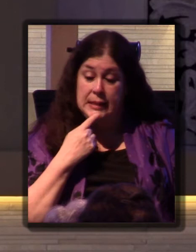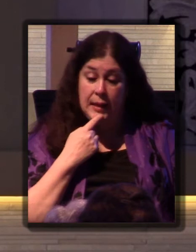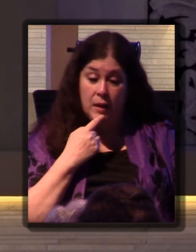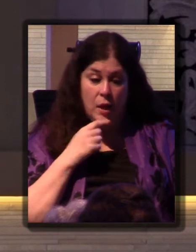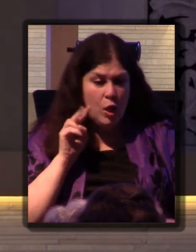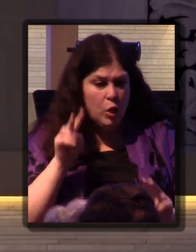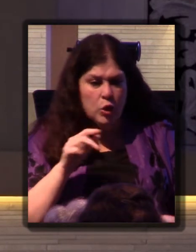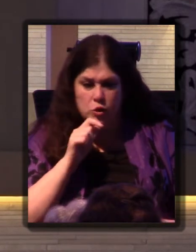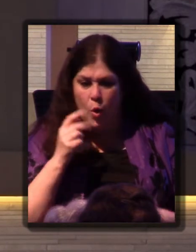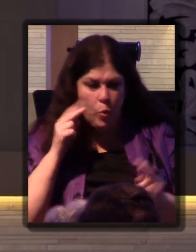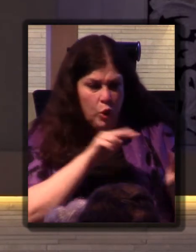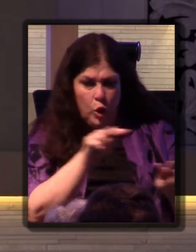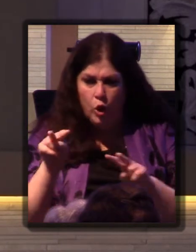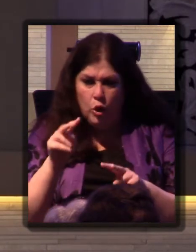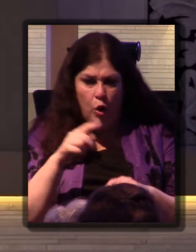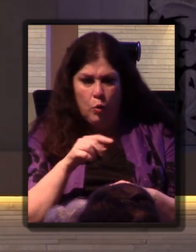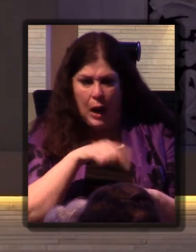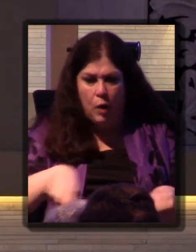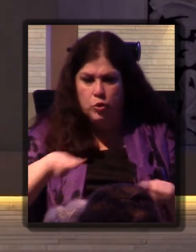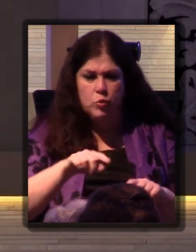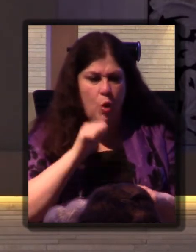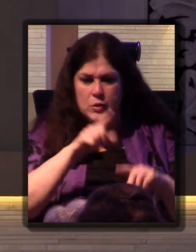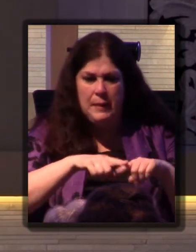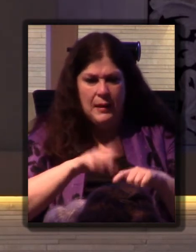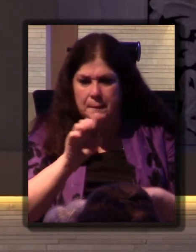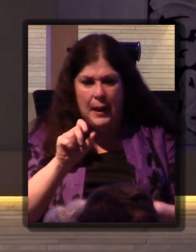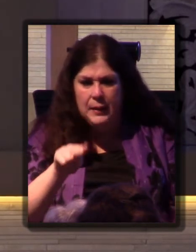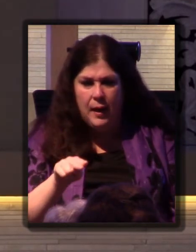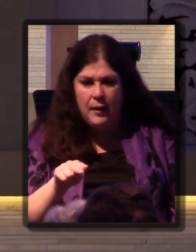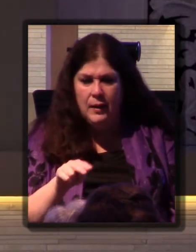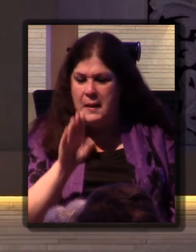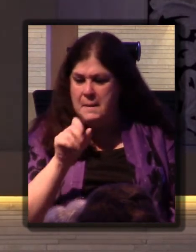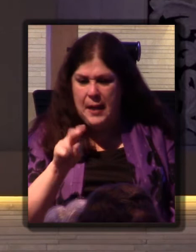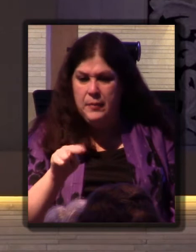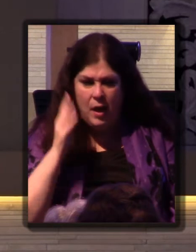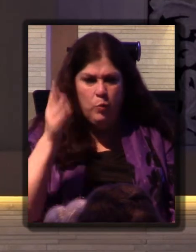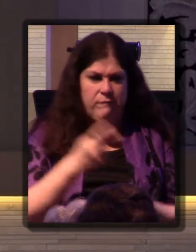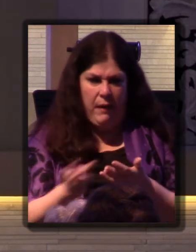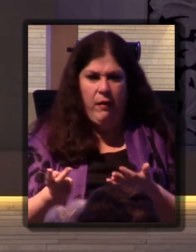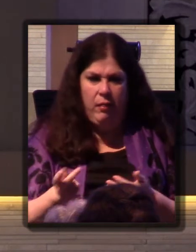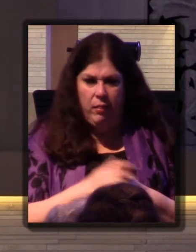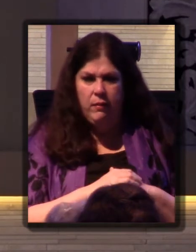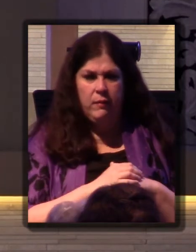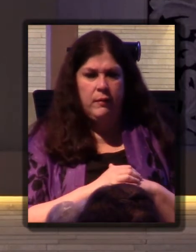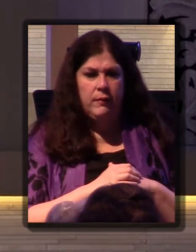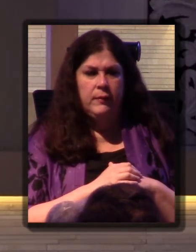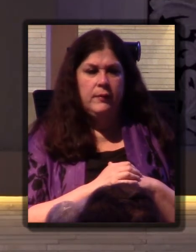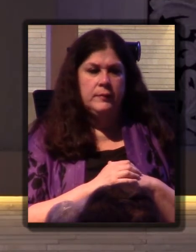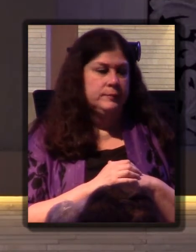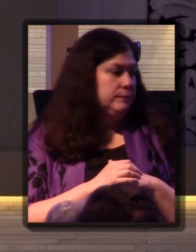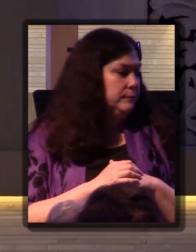he's saying, look, don't look around you. Don't look to Babylon, because Babylon is going to